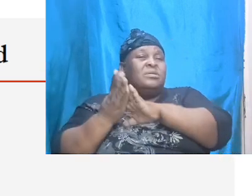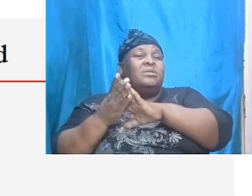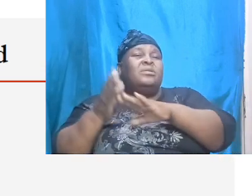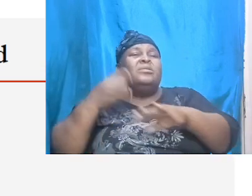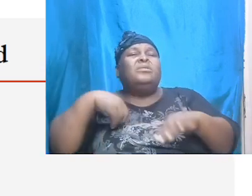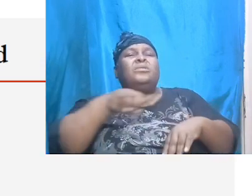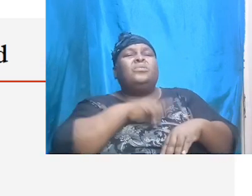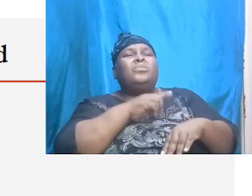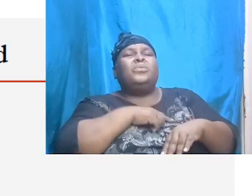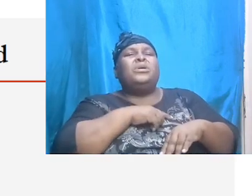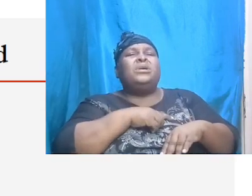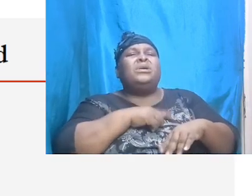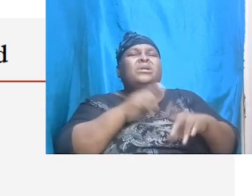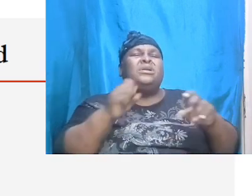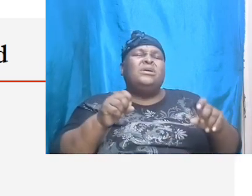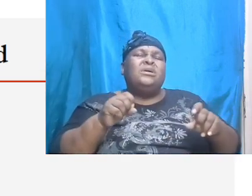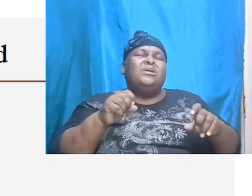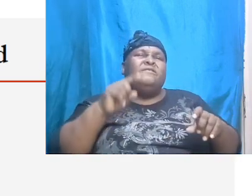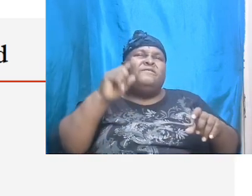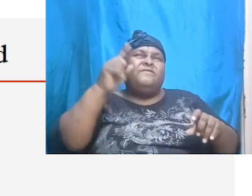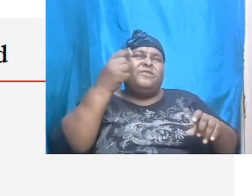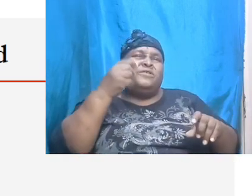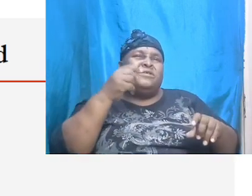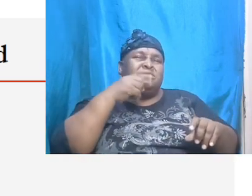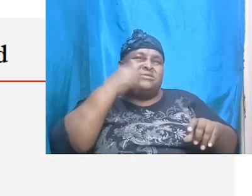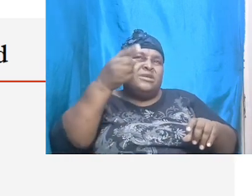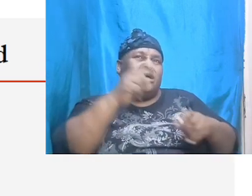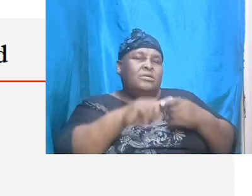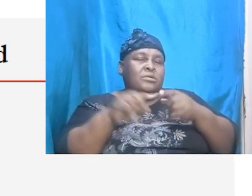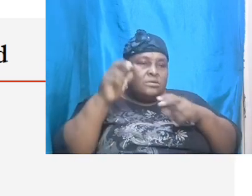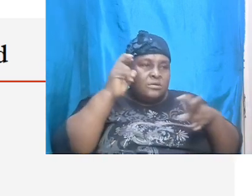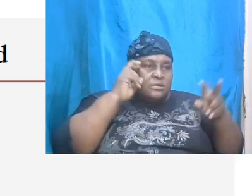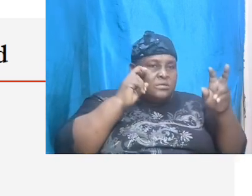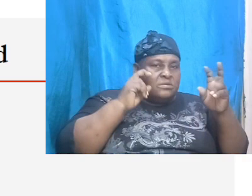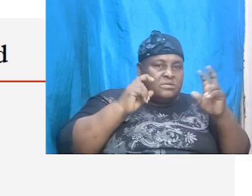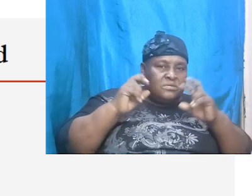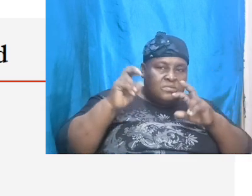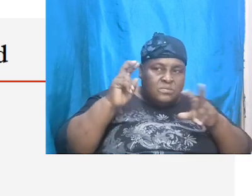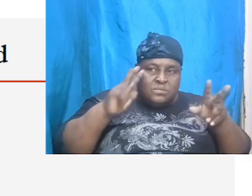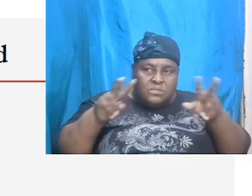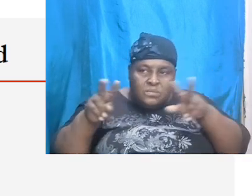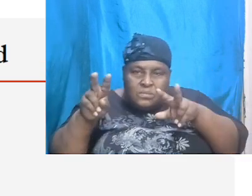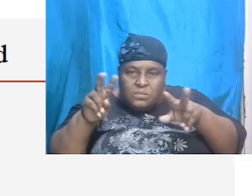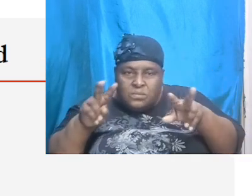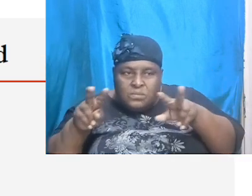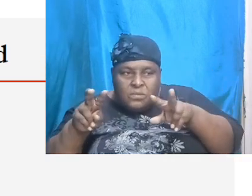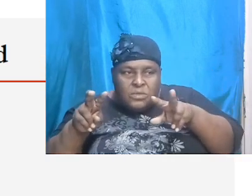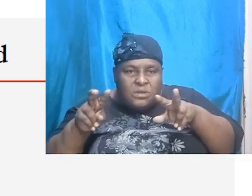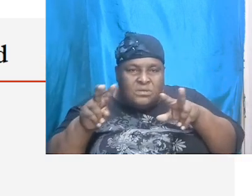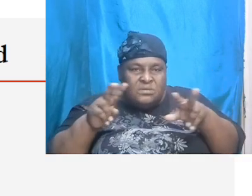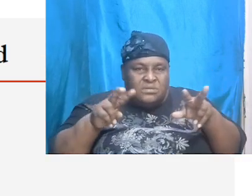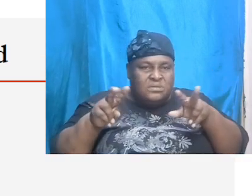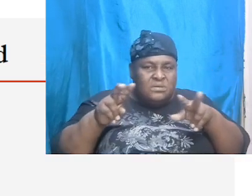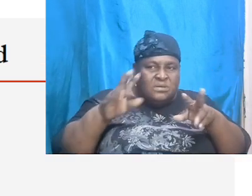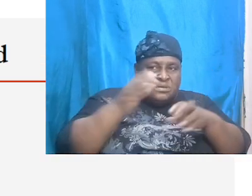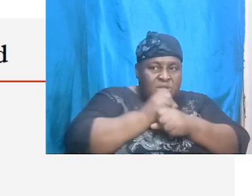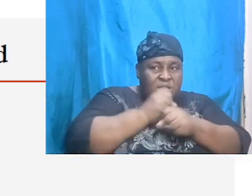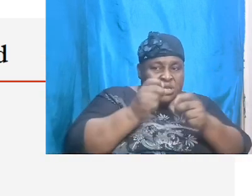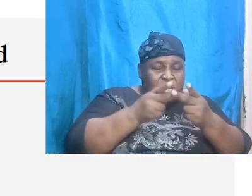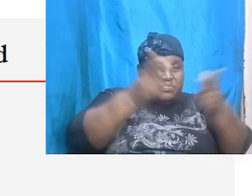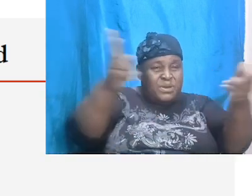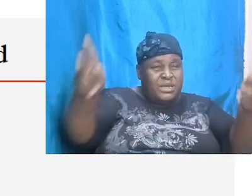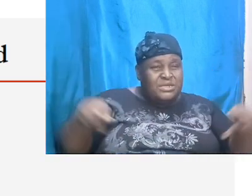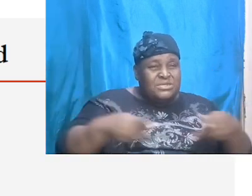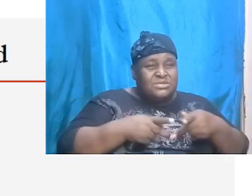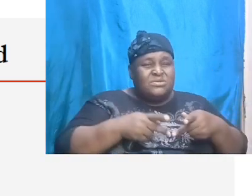need to first start with observation. We need to watch and examine what is taking place. Are you